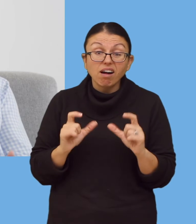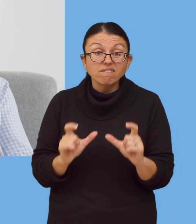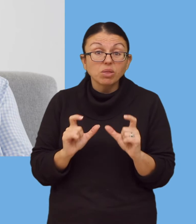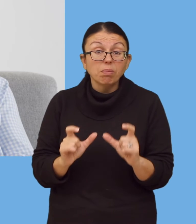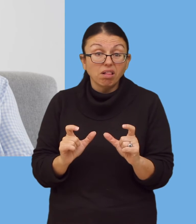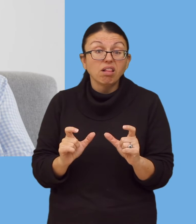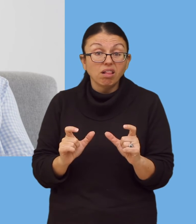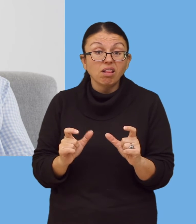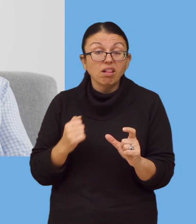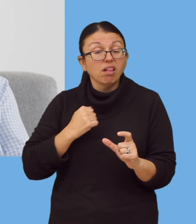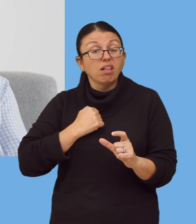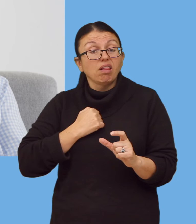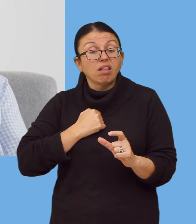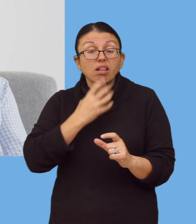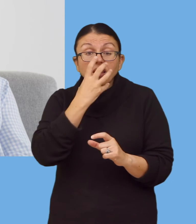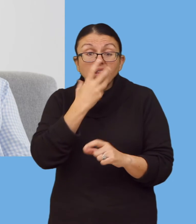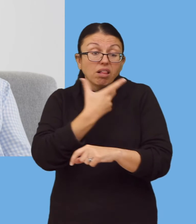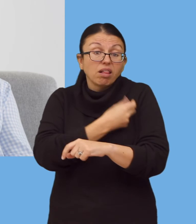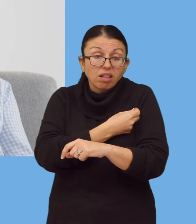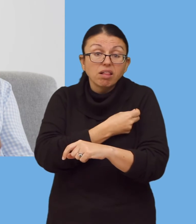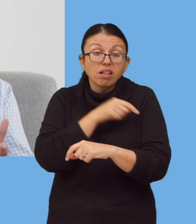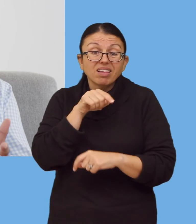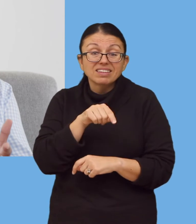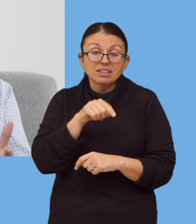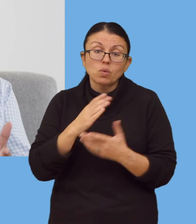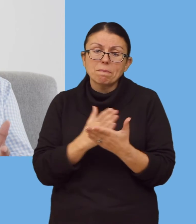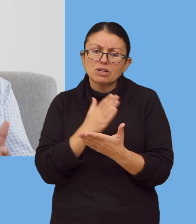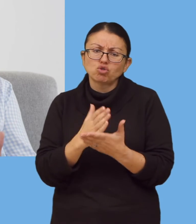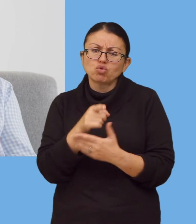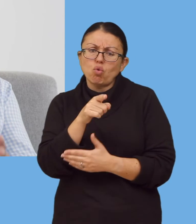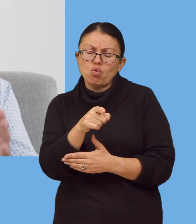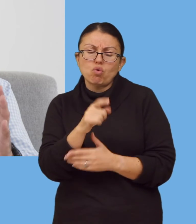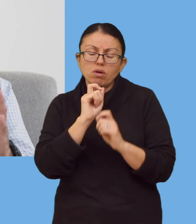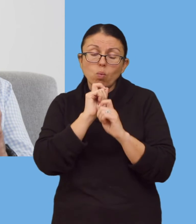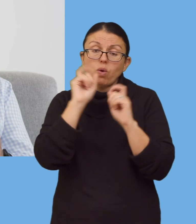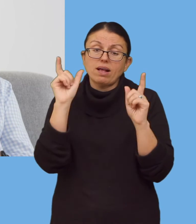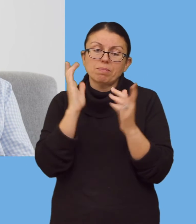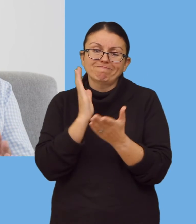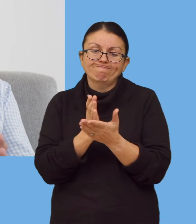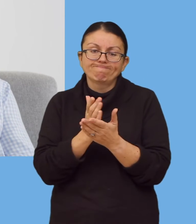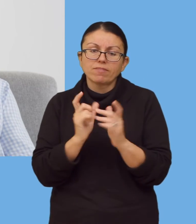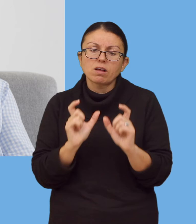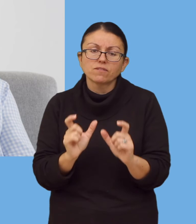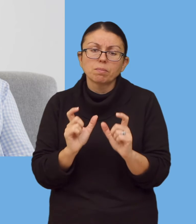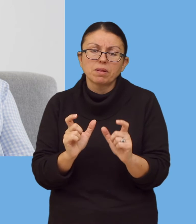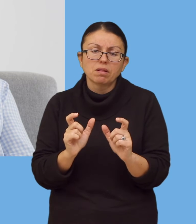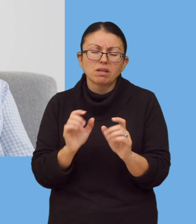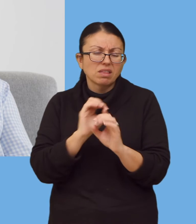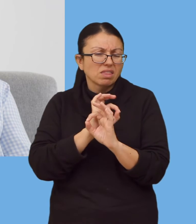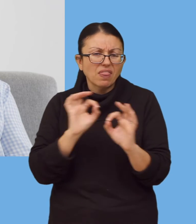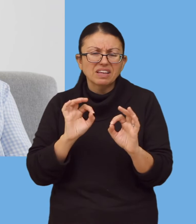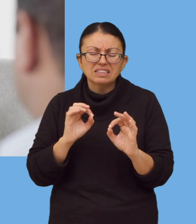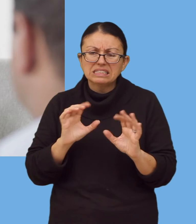comfortable, okay? Our aim as anaesthetists is to make sure that you wake up and are comfortable and not